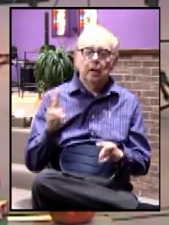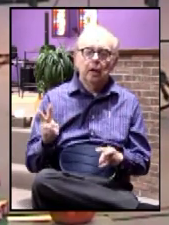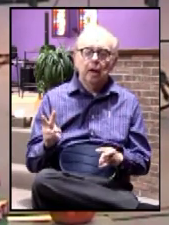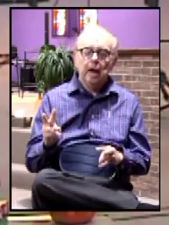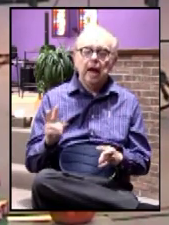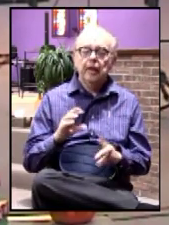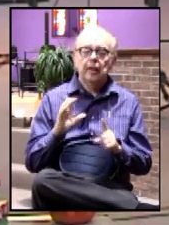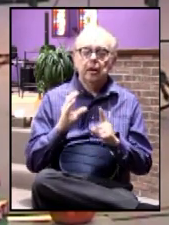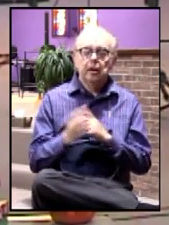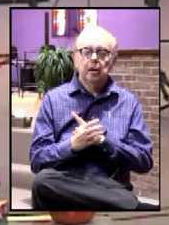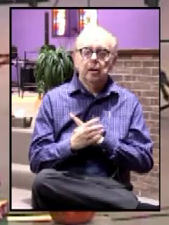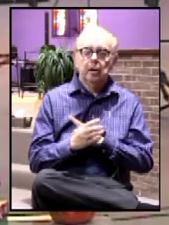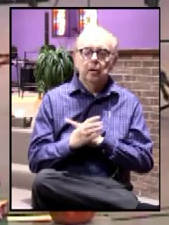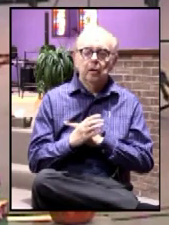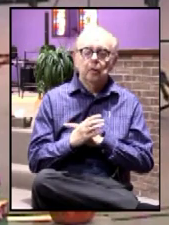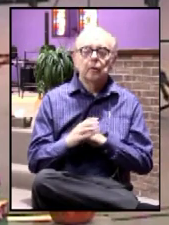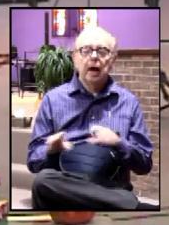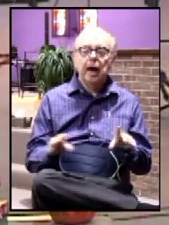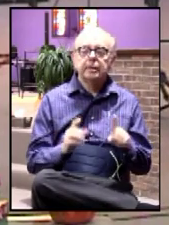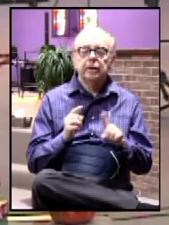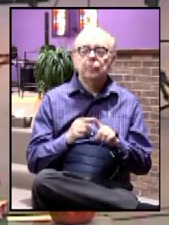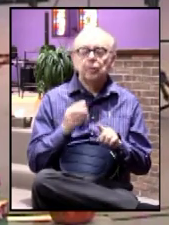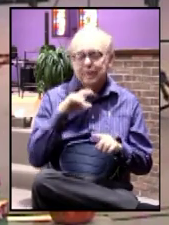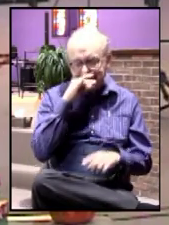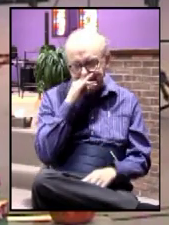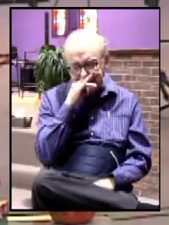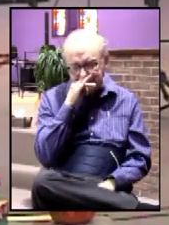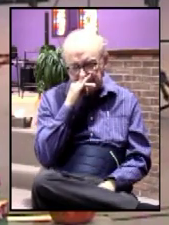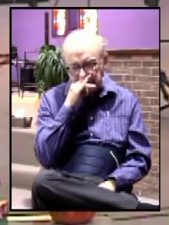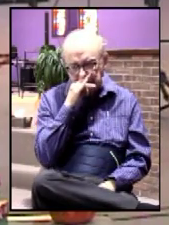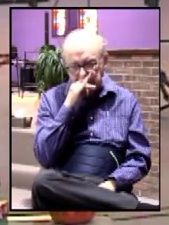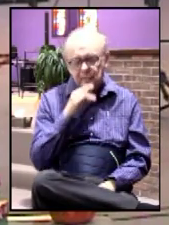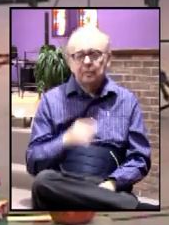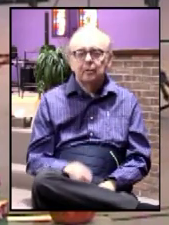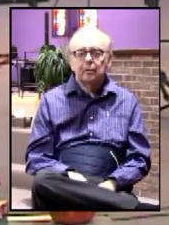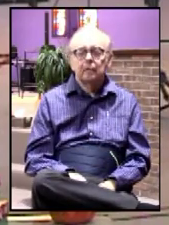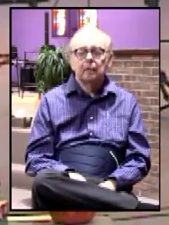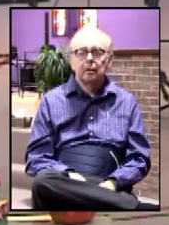and the culture were treating kids.